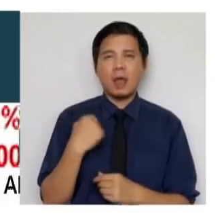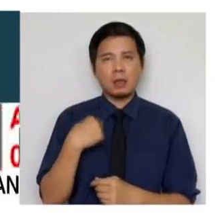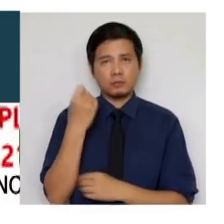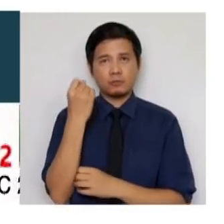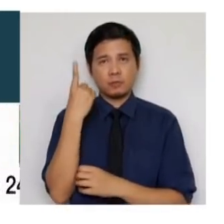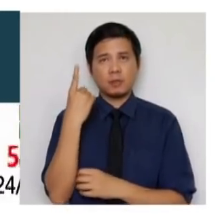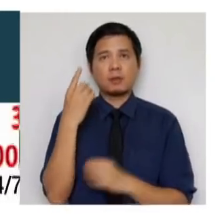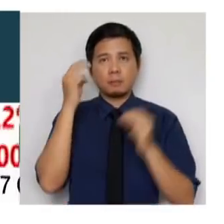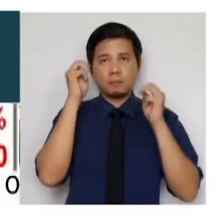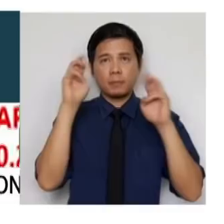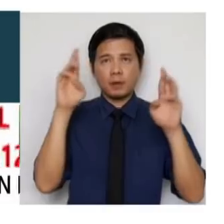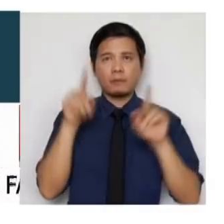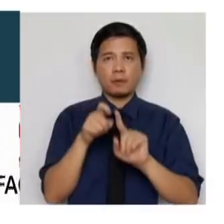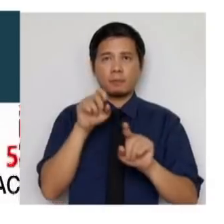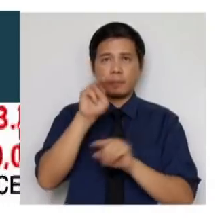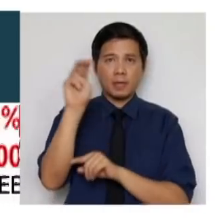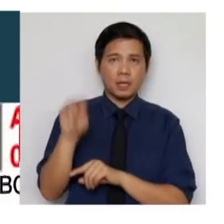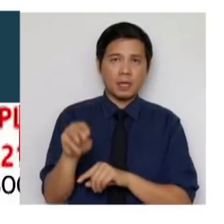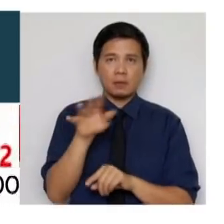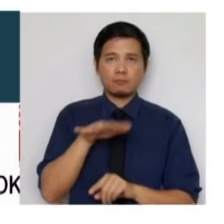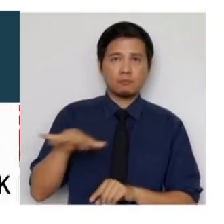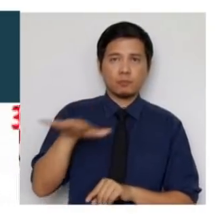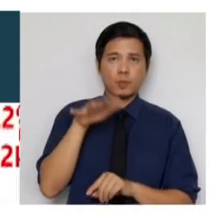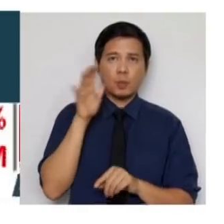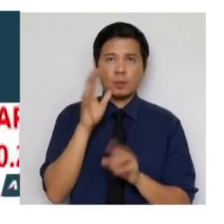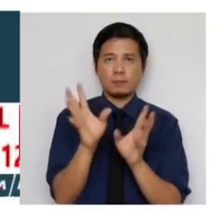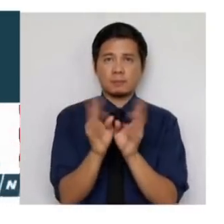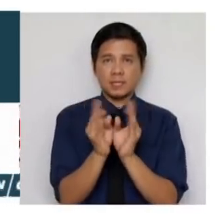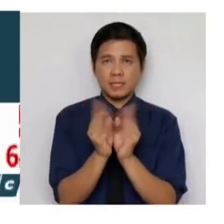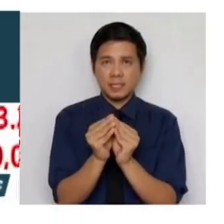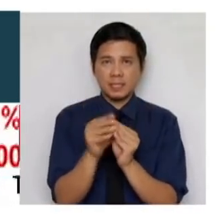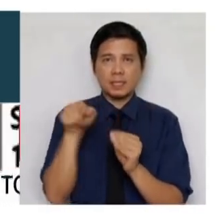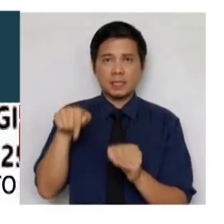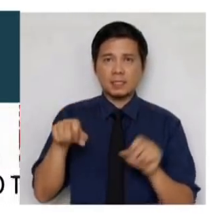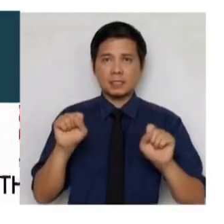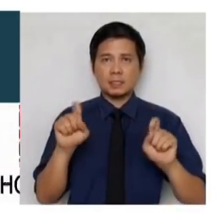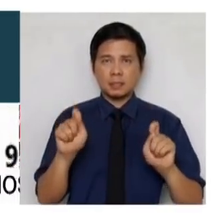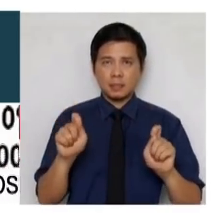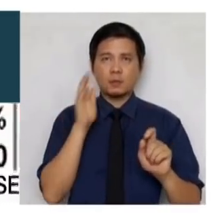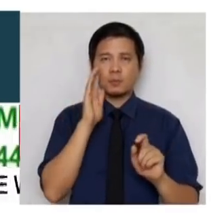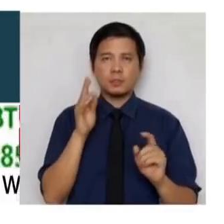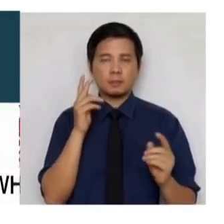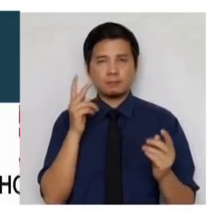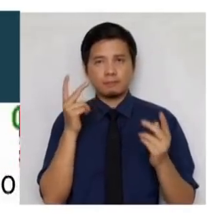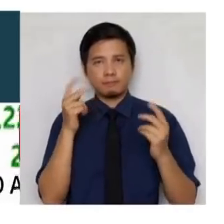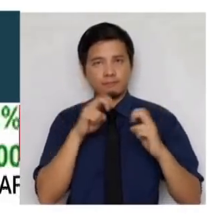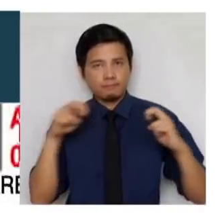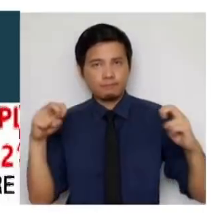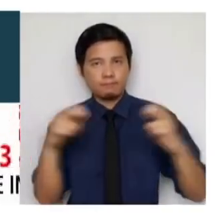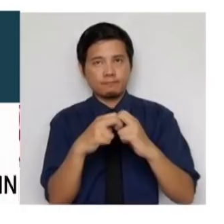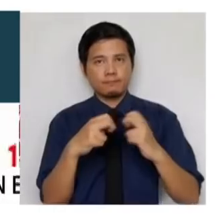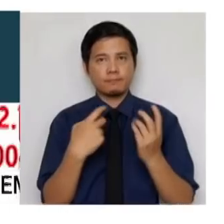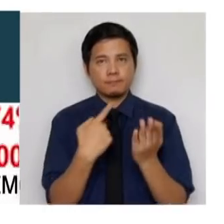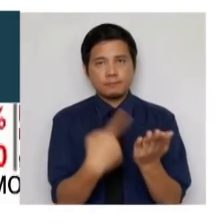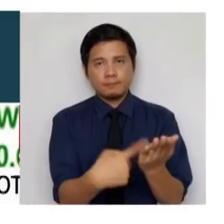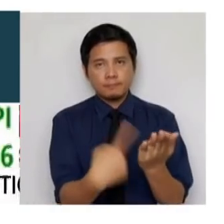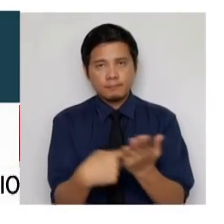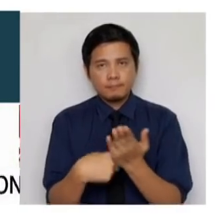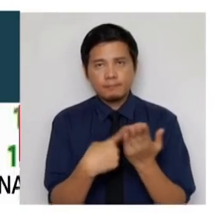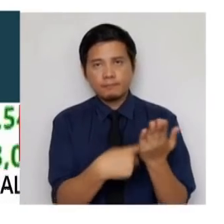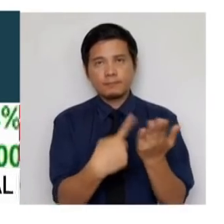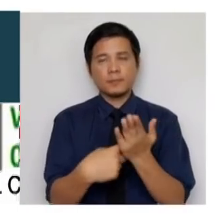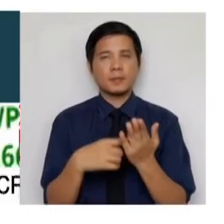mayors of Metro Manila, you're going to meet this Saturday. You're going to see and discuss if, you know, it's